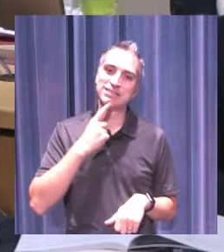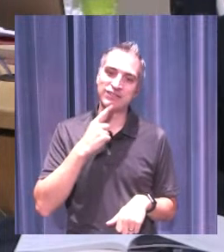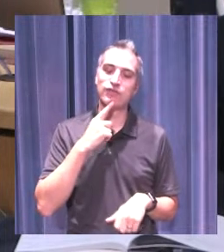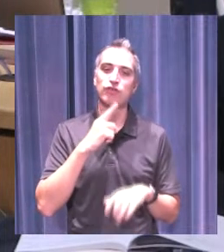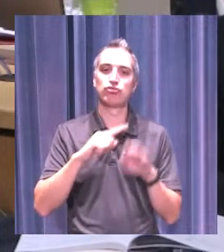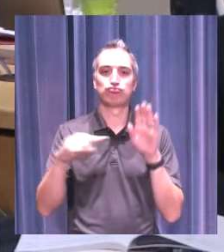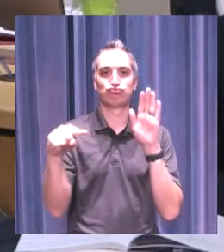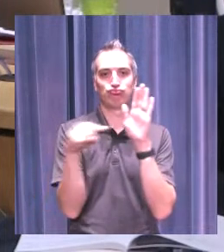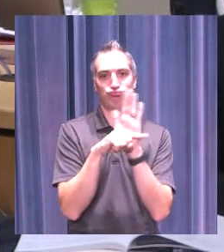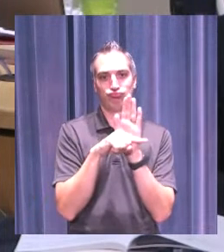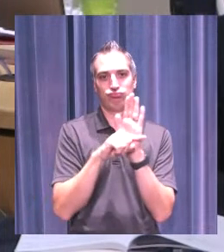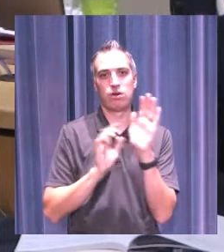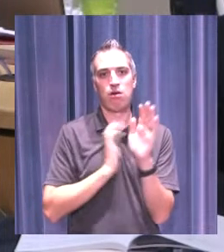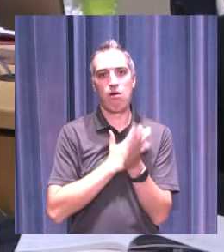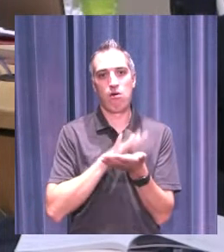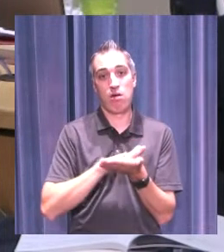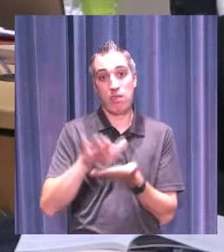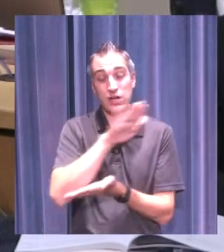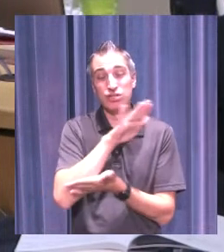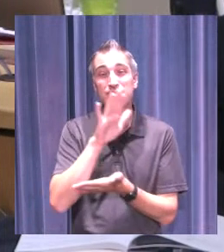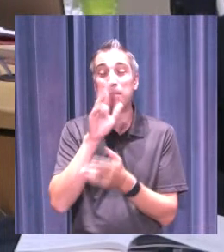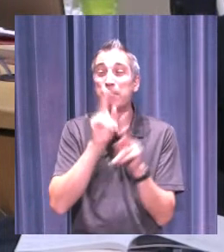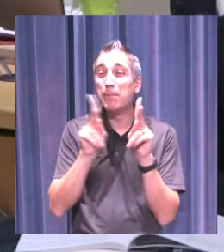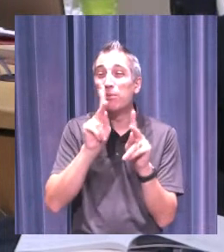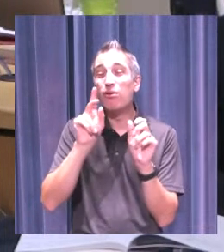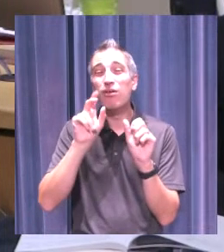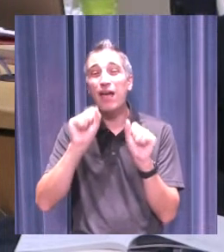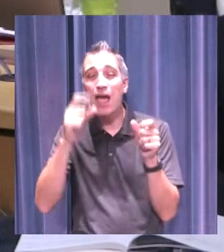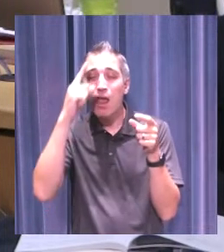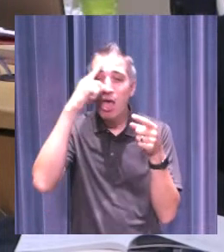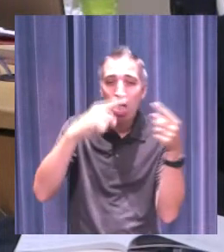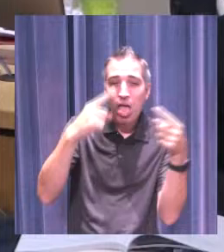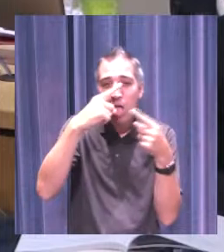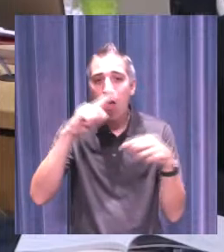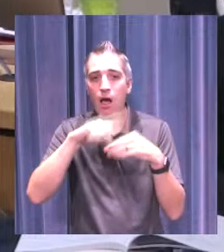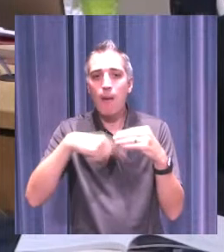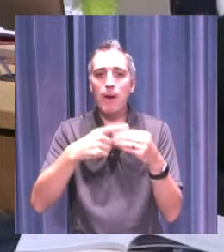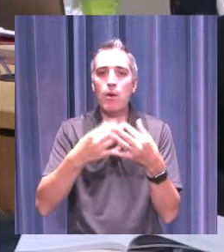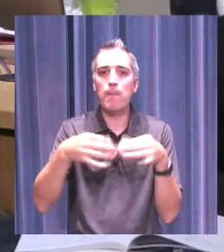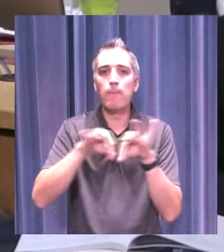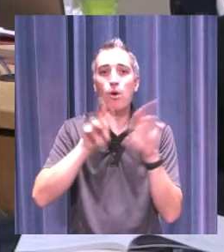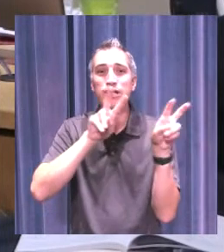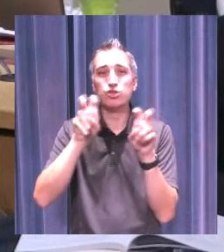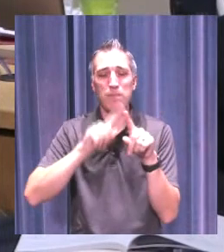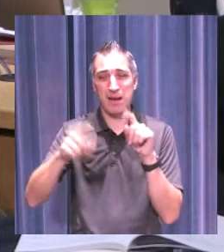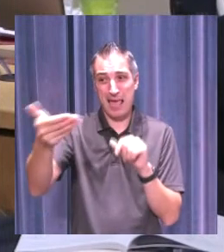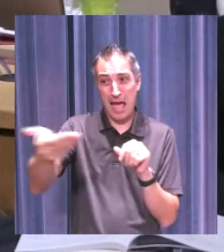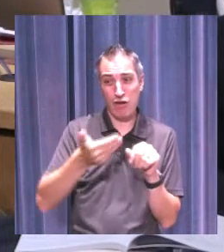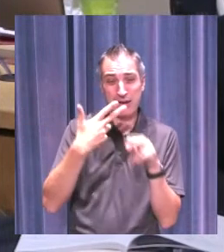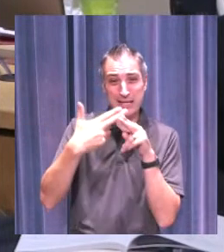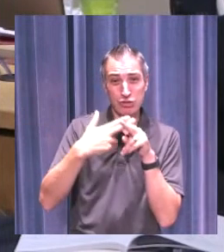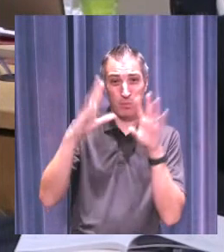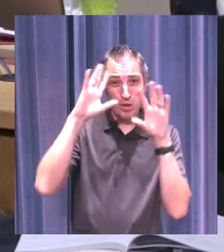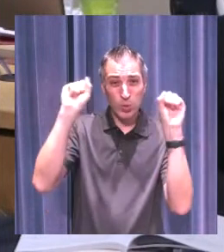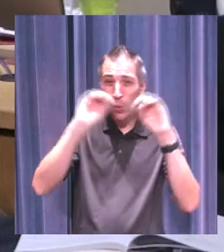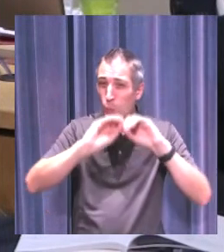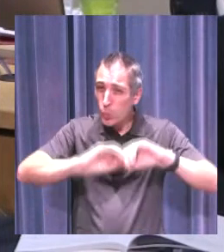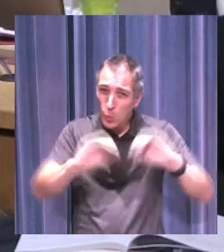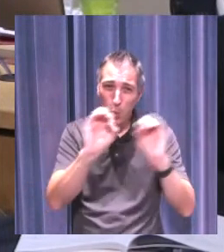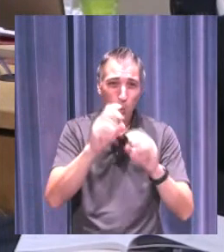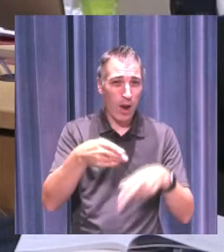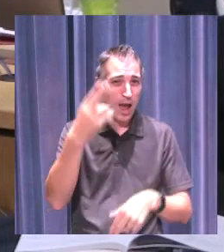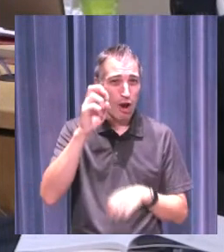for the college. Reasonable people can disagree in good faith on important issues. However, hiring an interim president with absolutely no higher